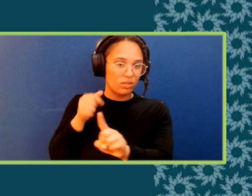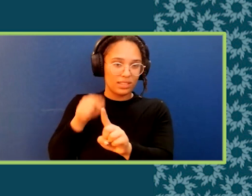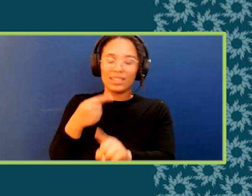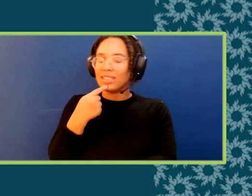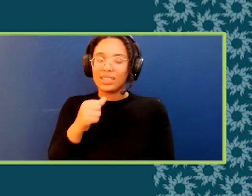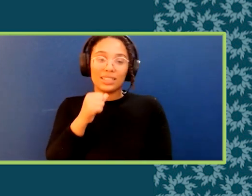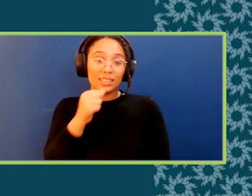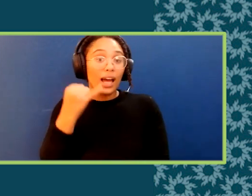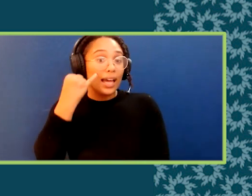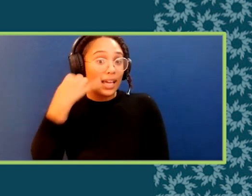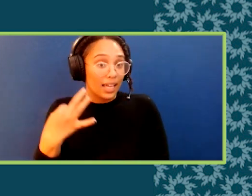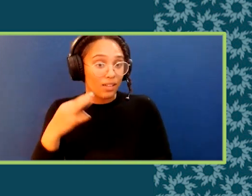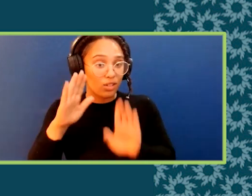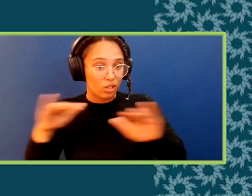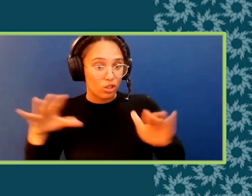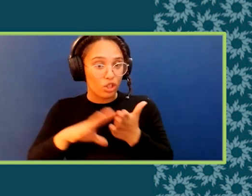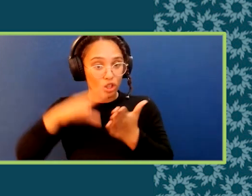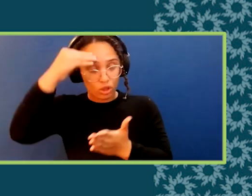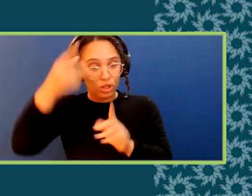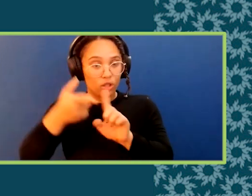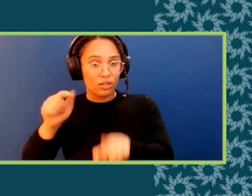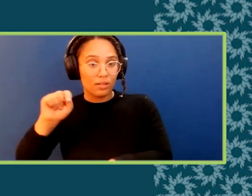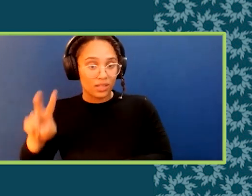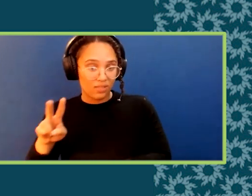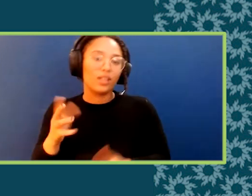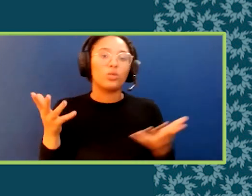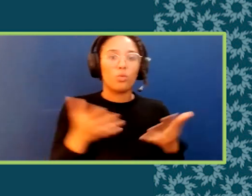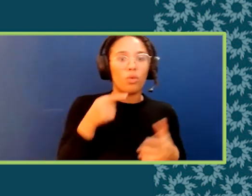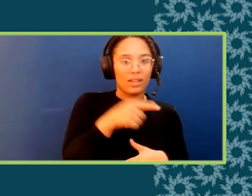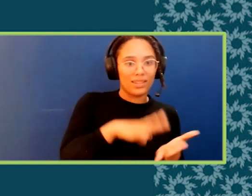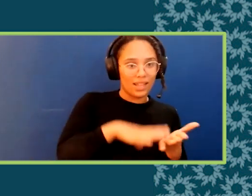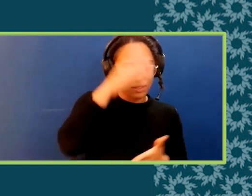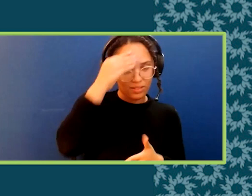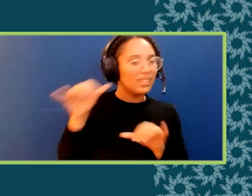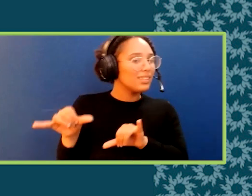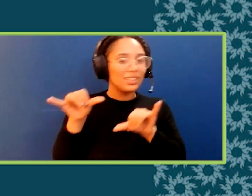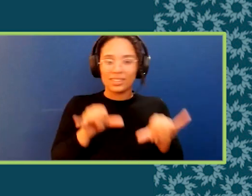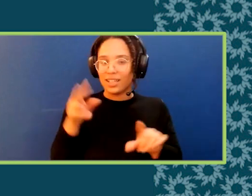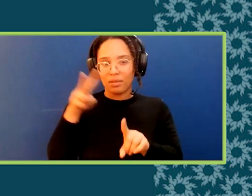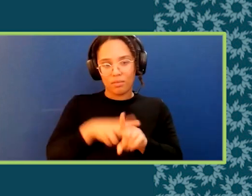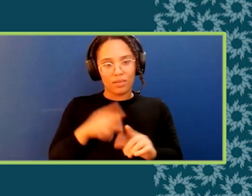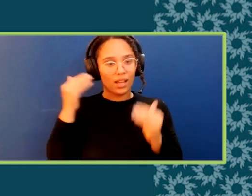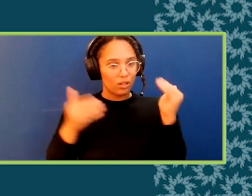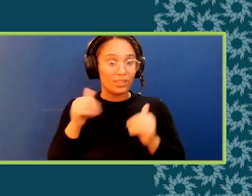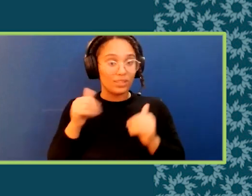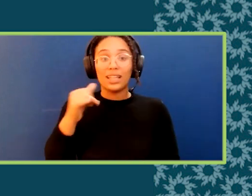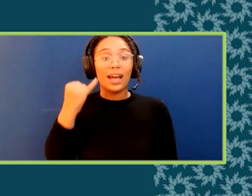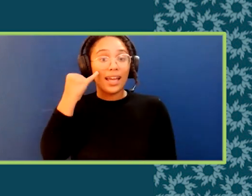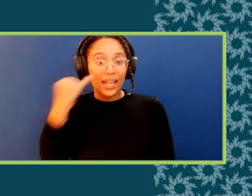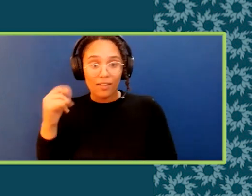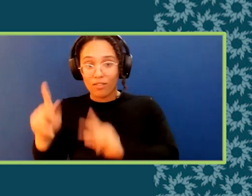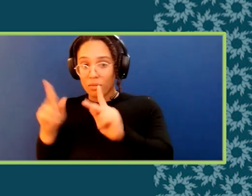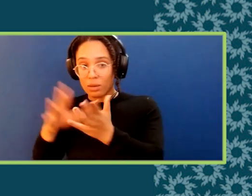is true for adults. It's not if people are learning, it's what are they learning. Wow. This is